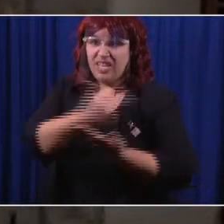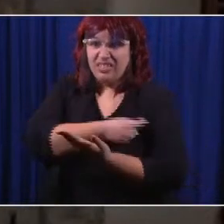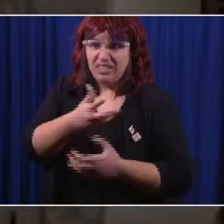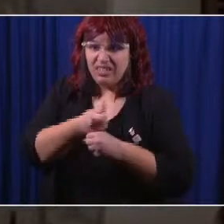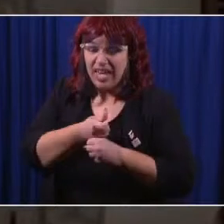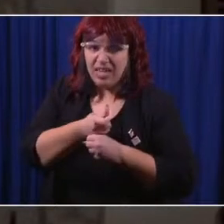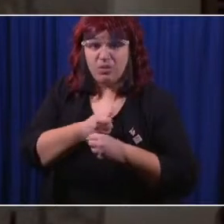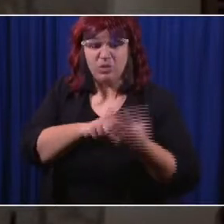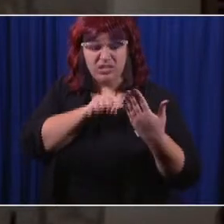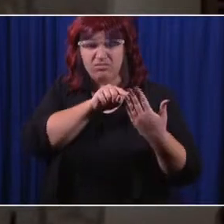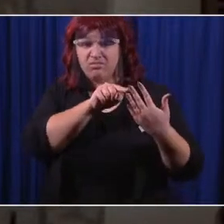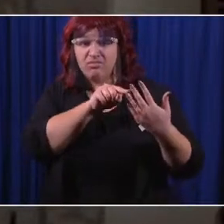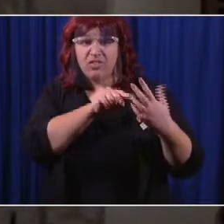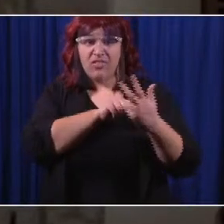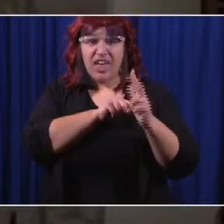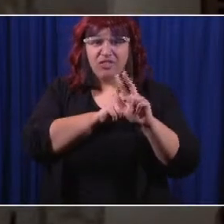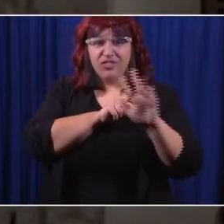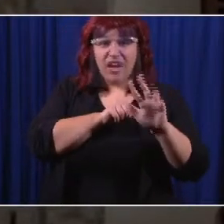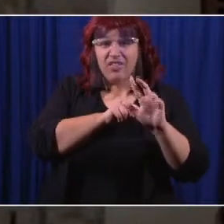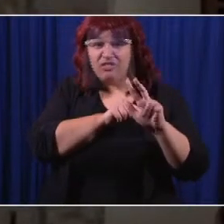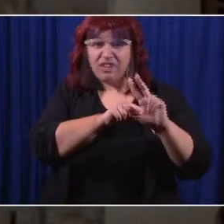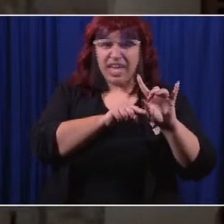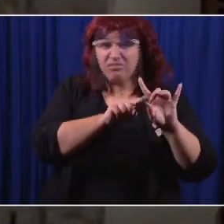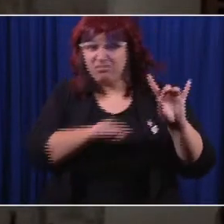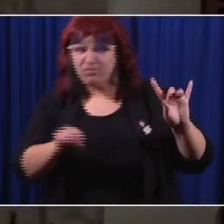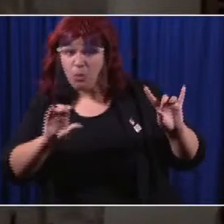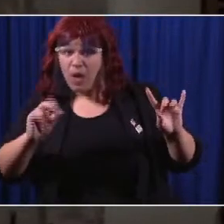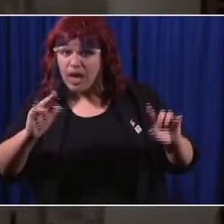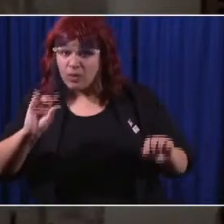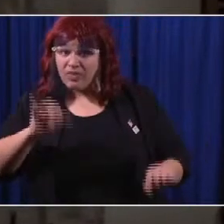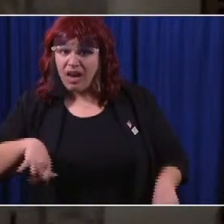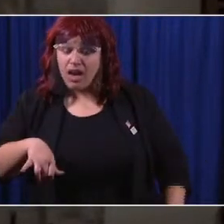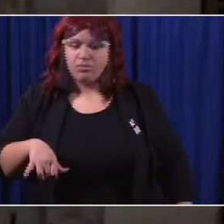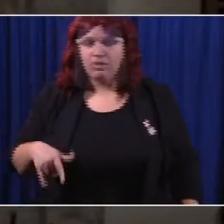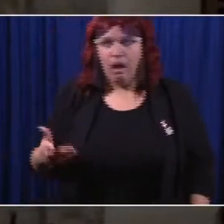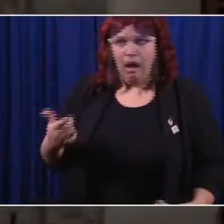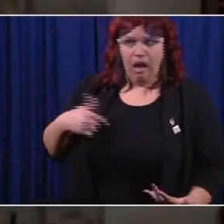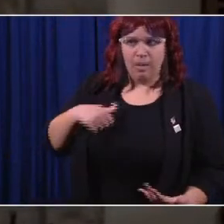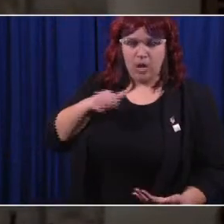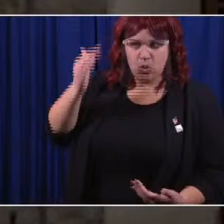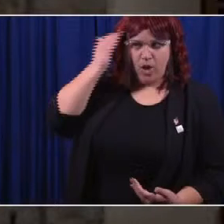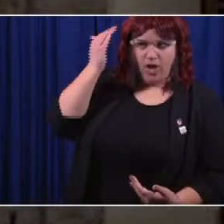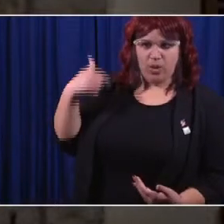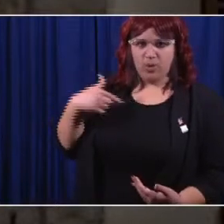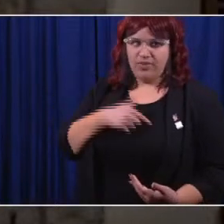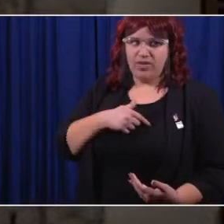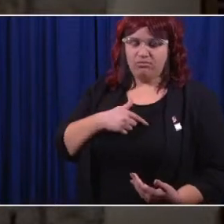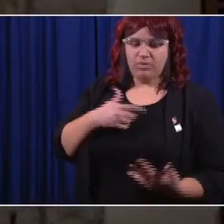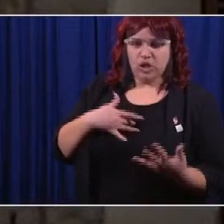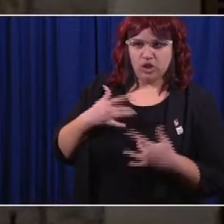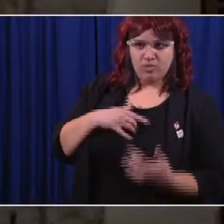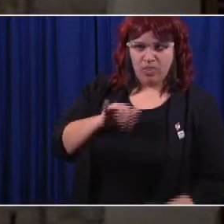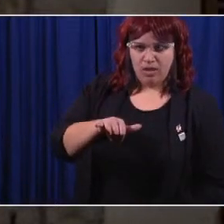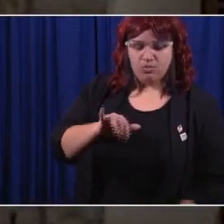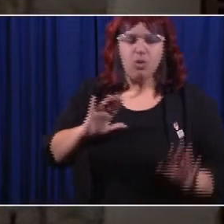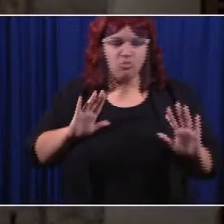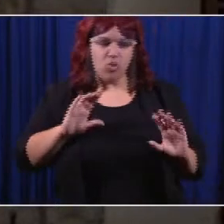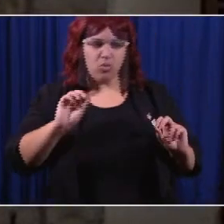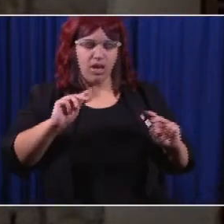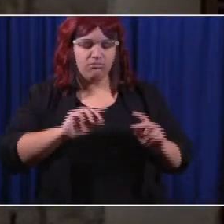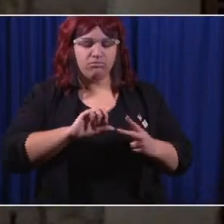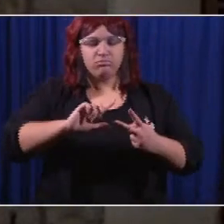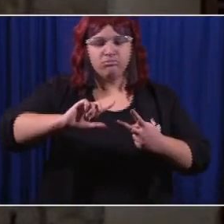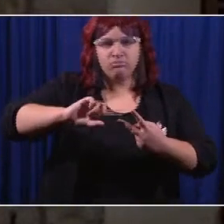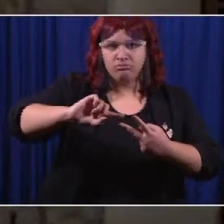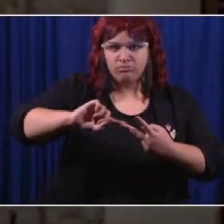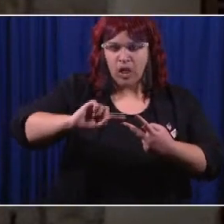aware. Let me just answer that. I'm not aware that we expressed that concern. Okay. The second question, Governor, is obviously I think there'll be a number of people